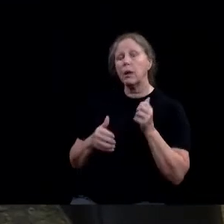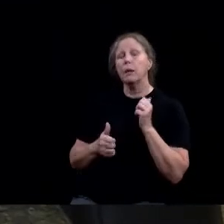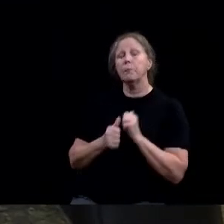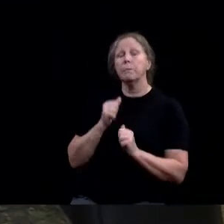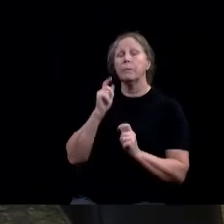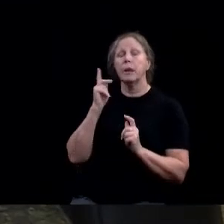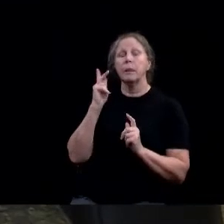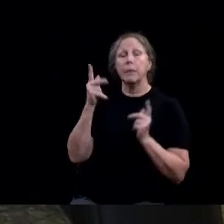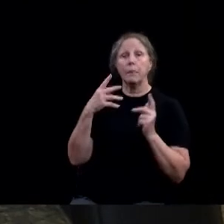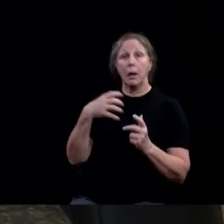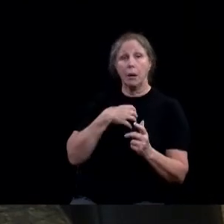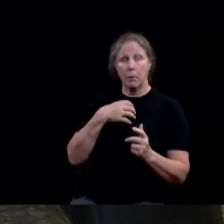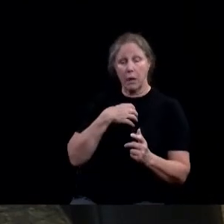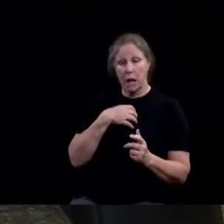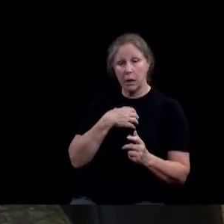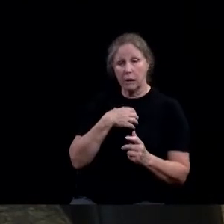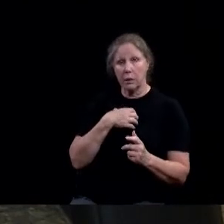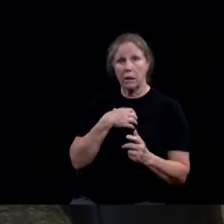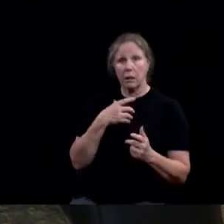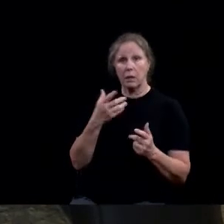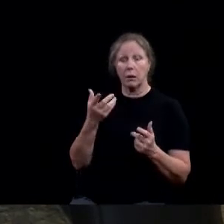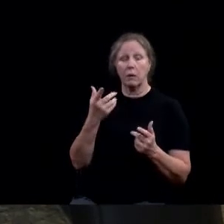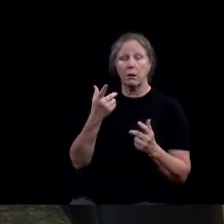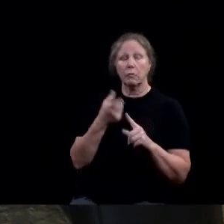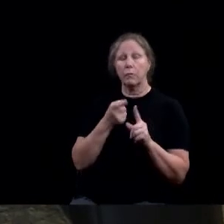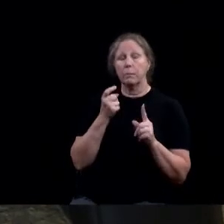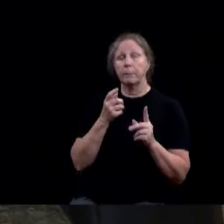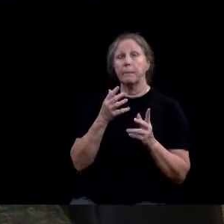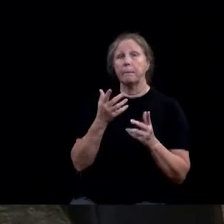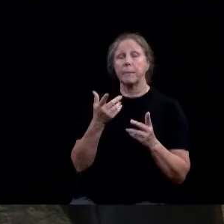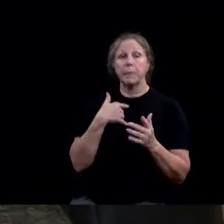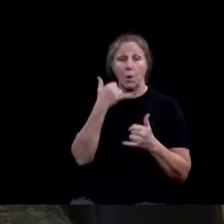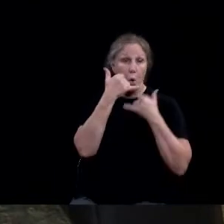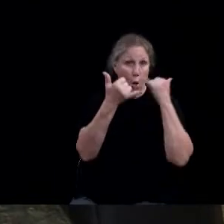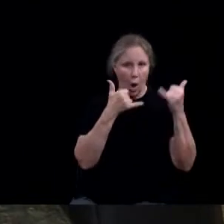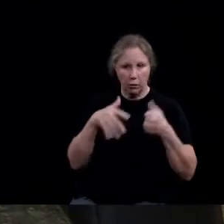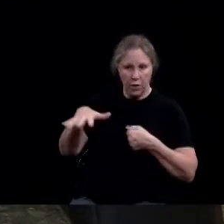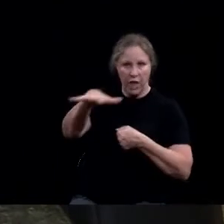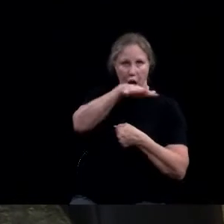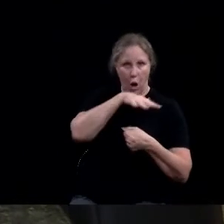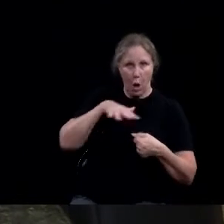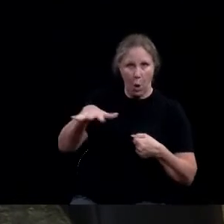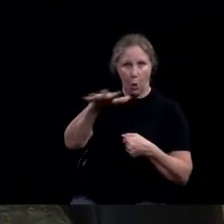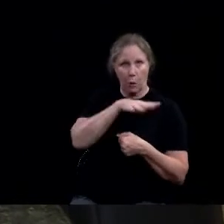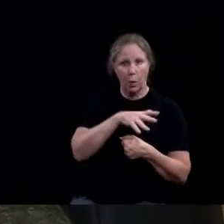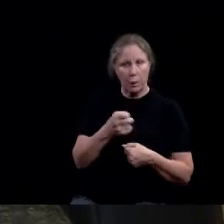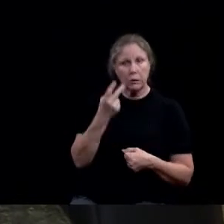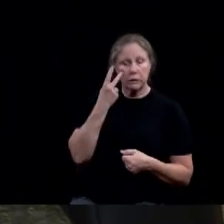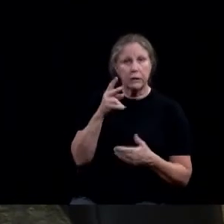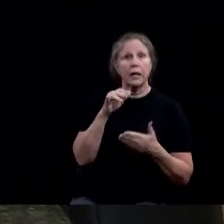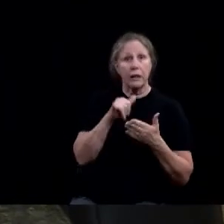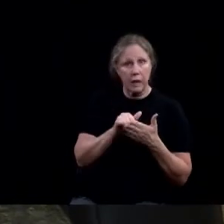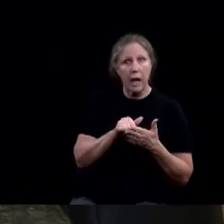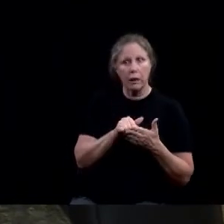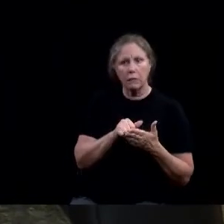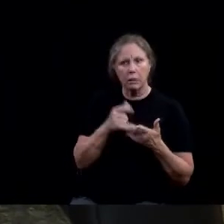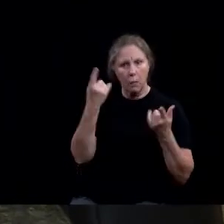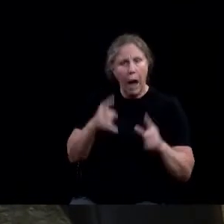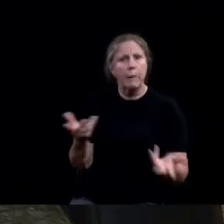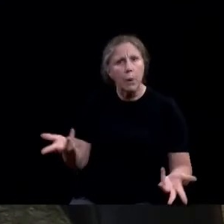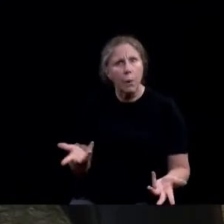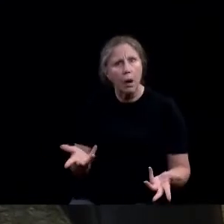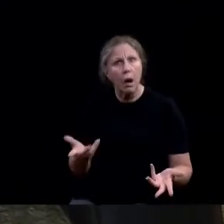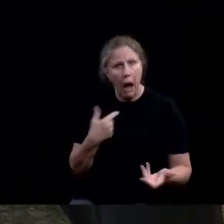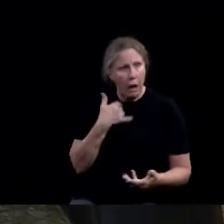from folks in the neighborhood, they want to see that there's activity happening on their complaints. And this gives them a